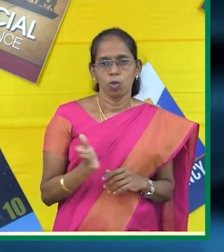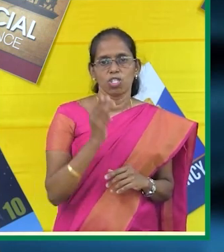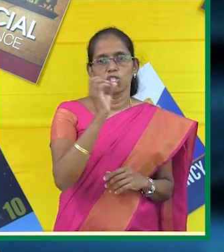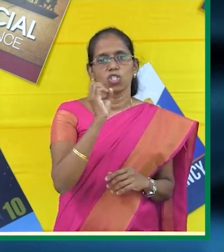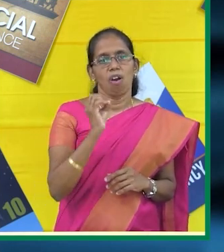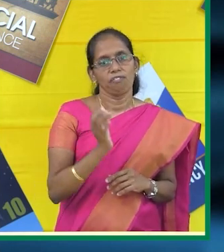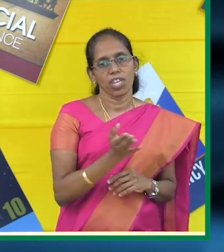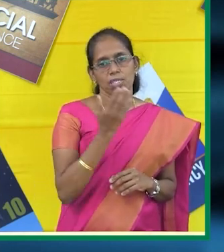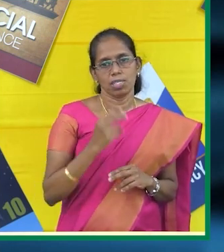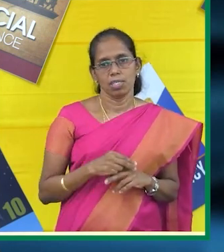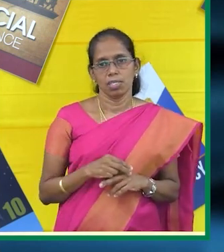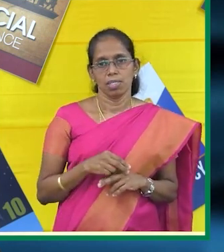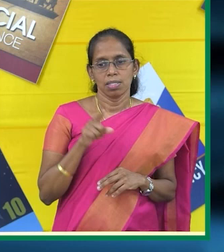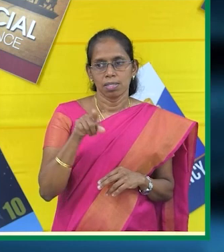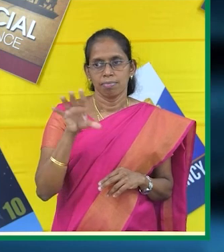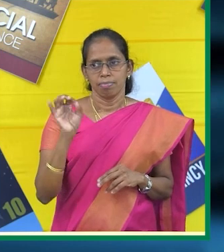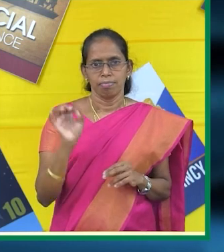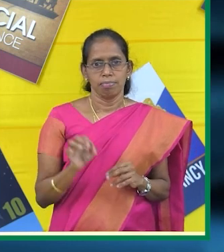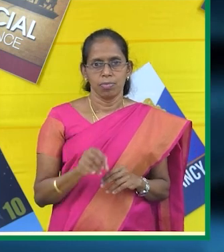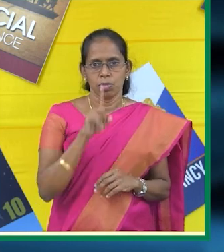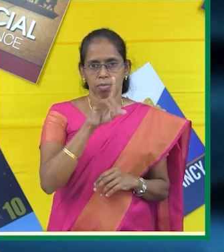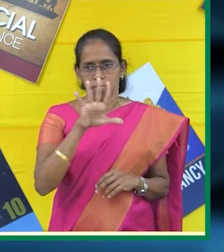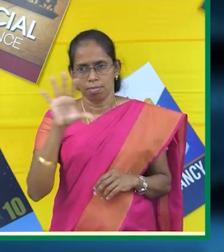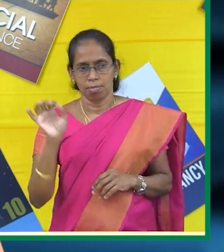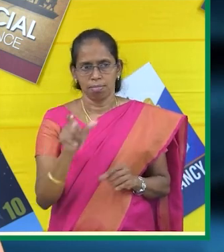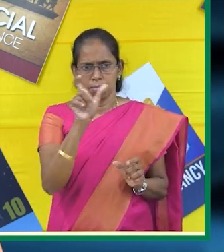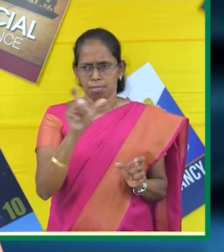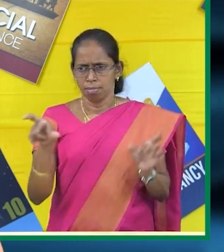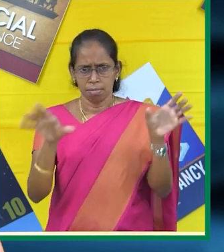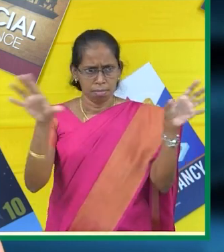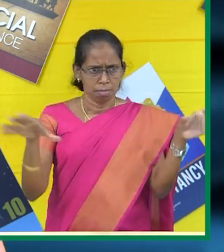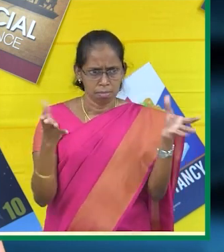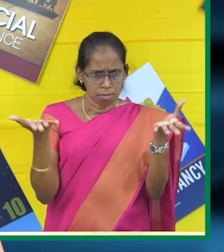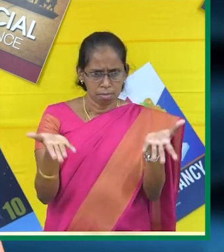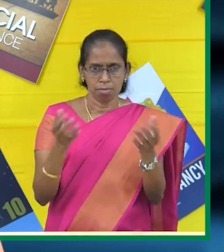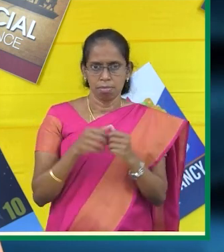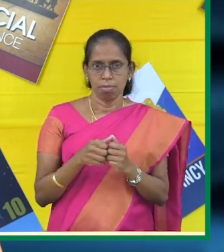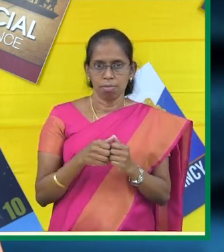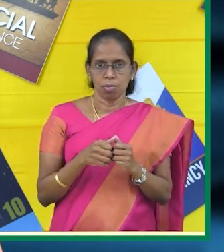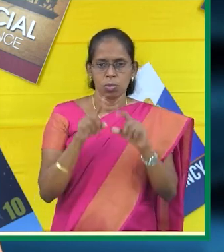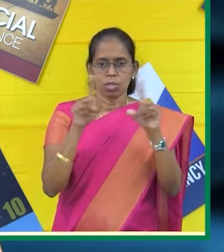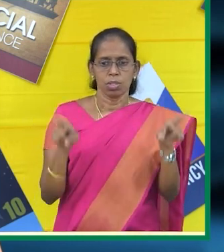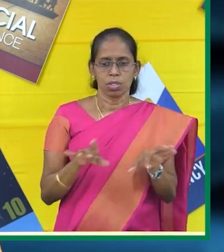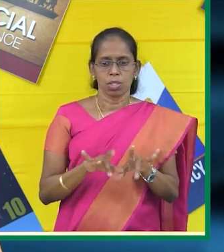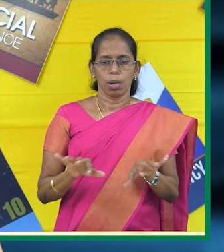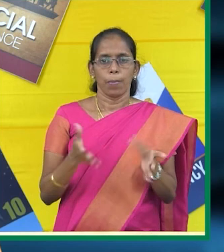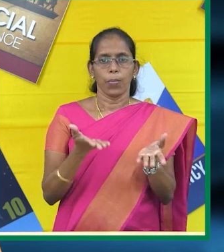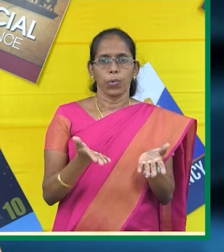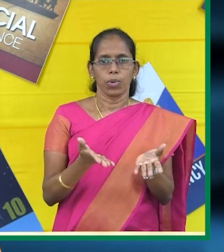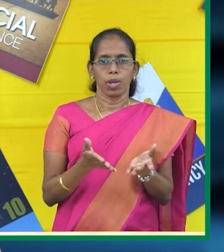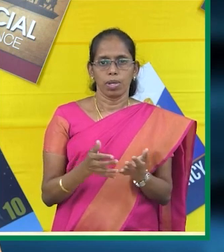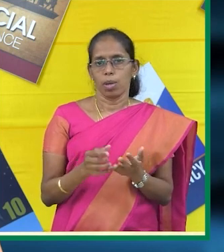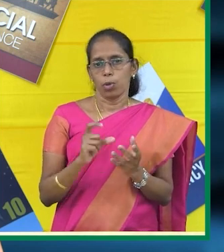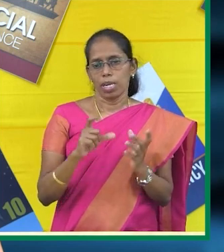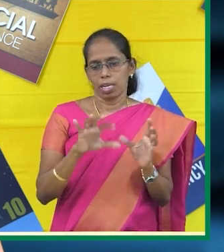office. He finds 1,500 reporters. They are with computers and